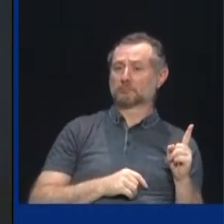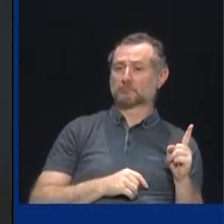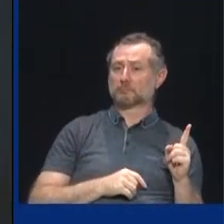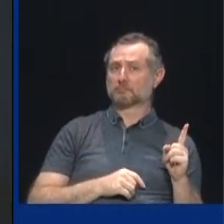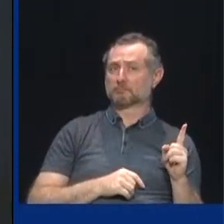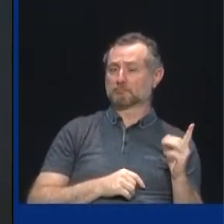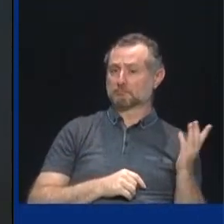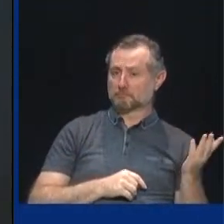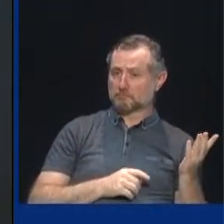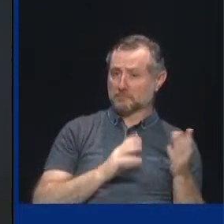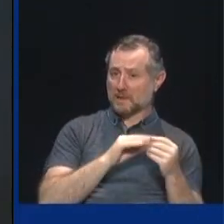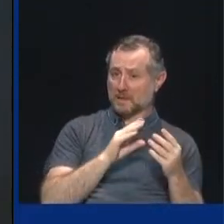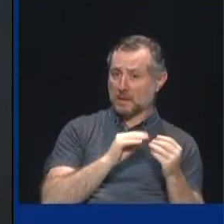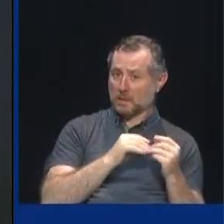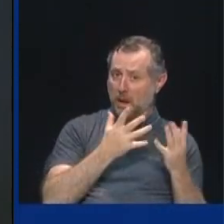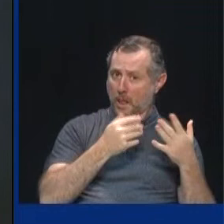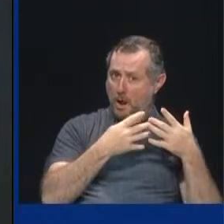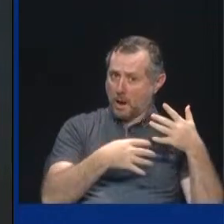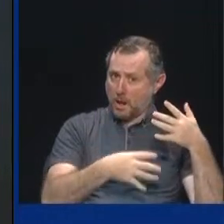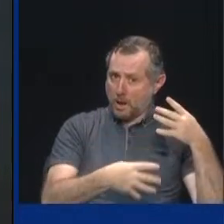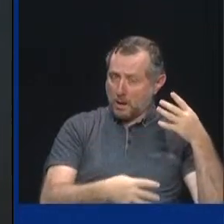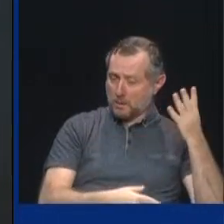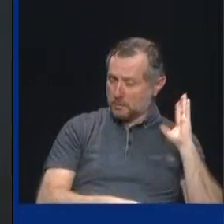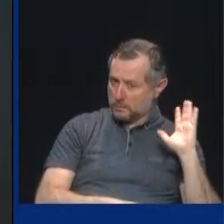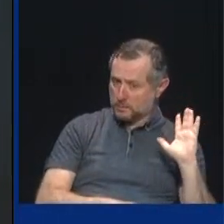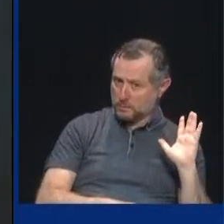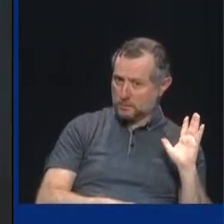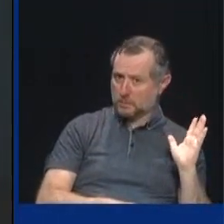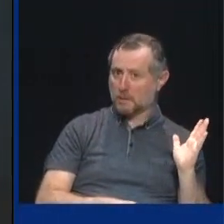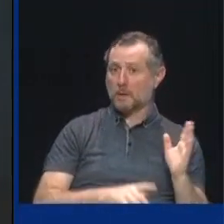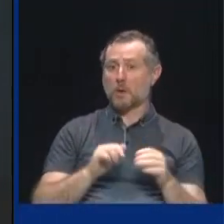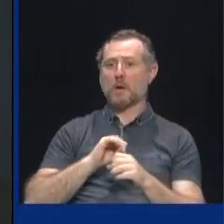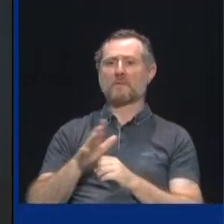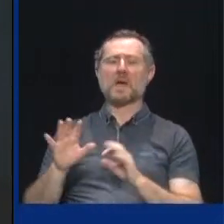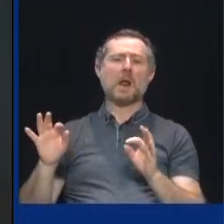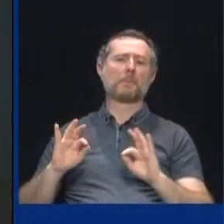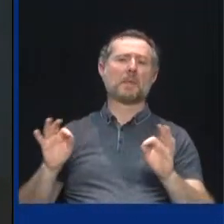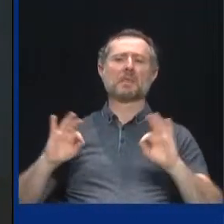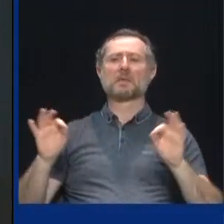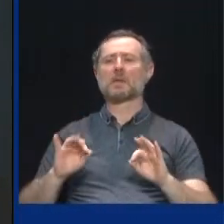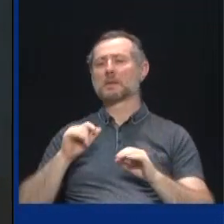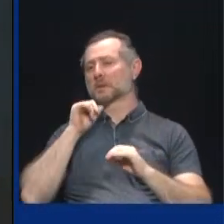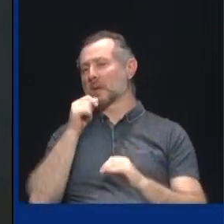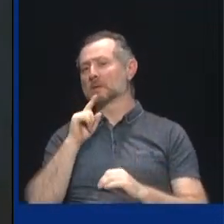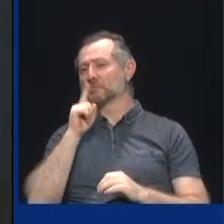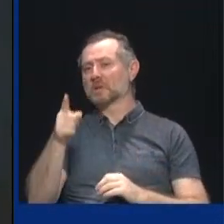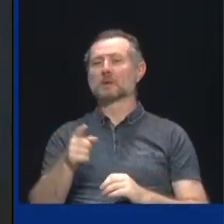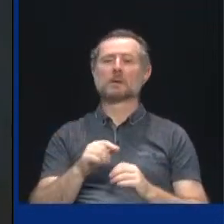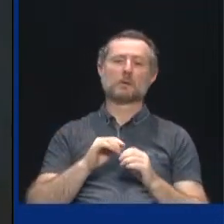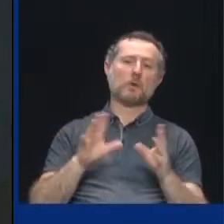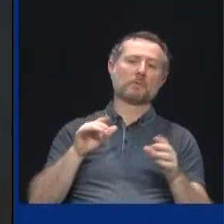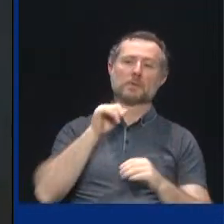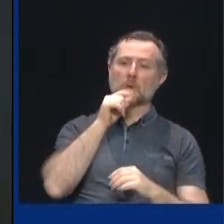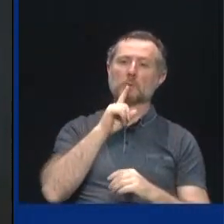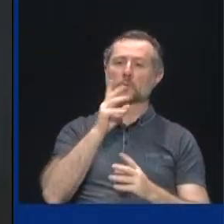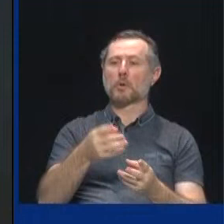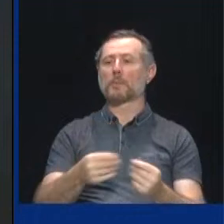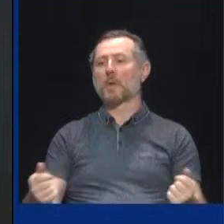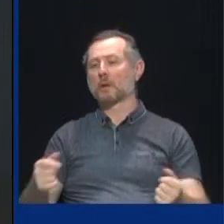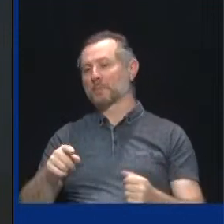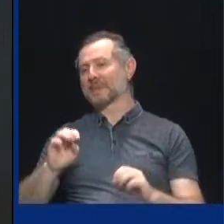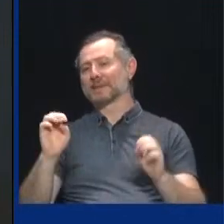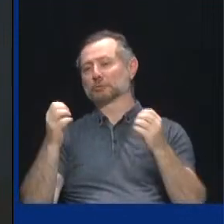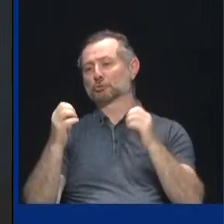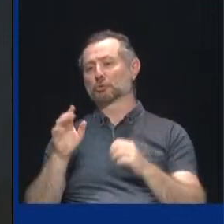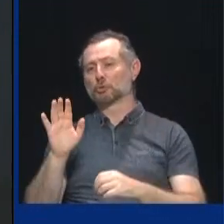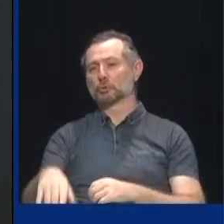he was saying a lot of things. COVID is not a problem. COVID isn't real. COVID's going to be gone by Easter. Don't